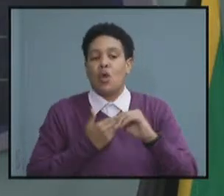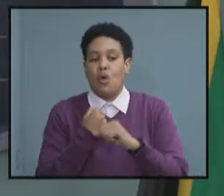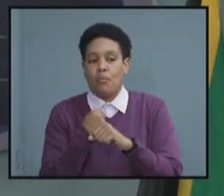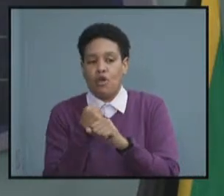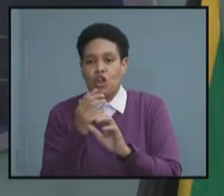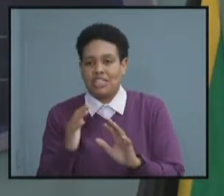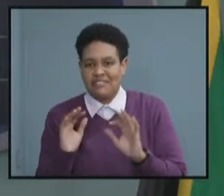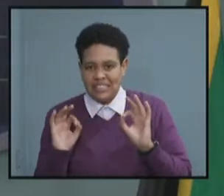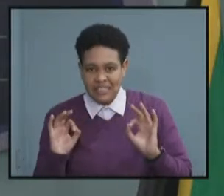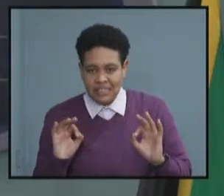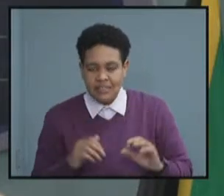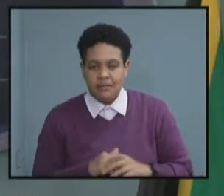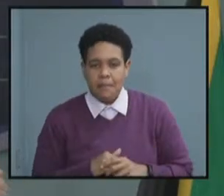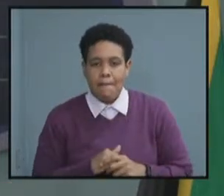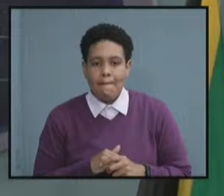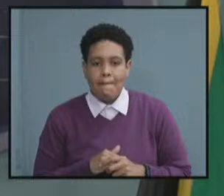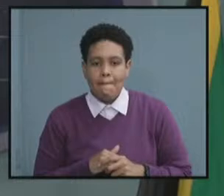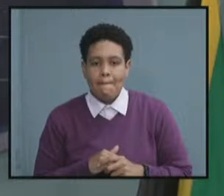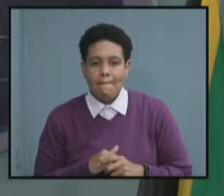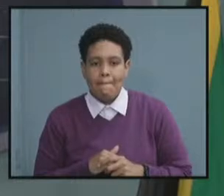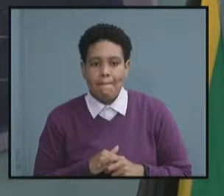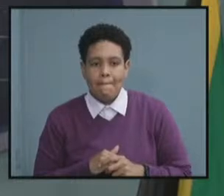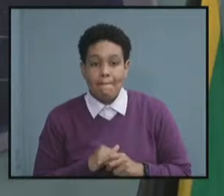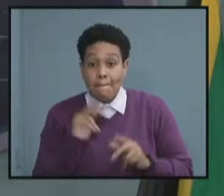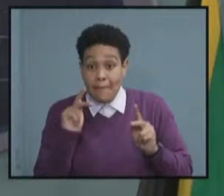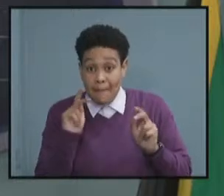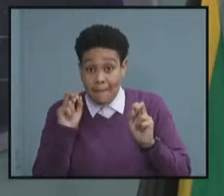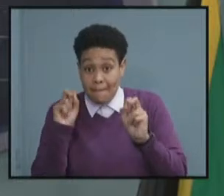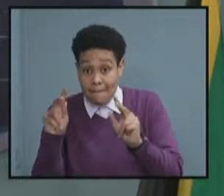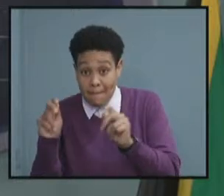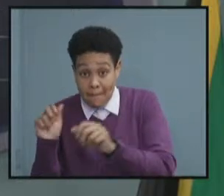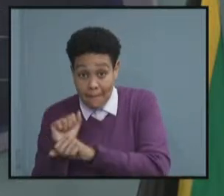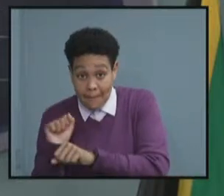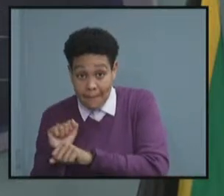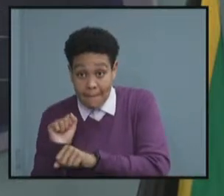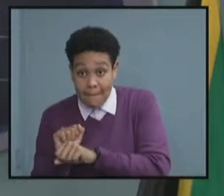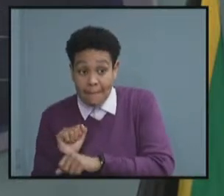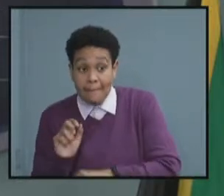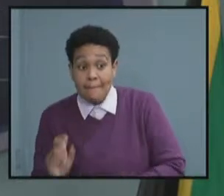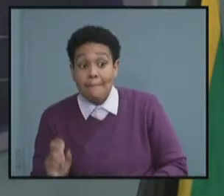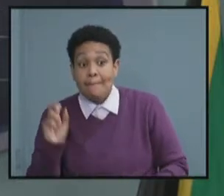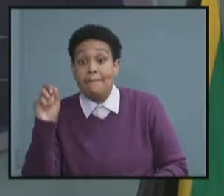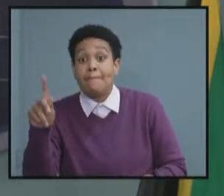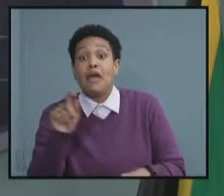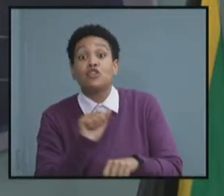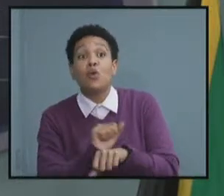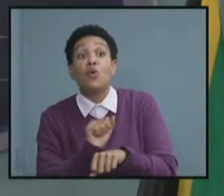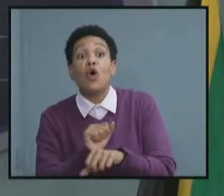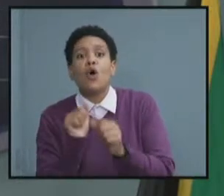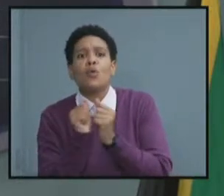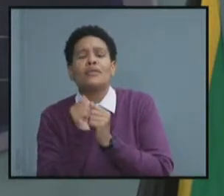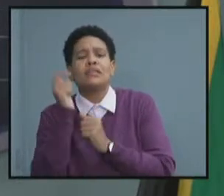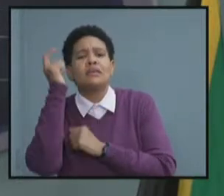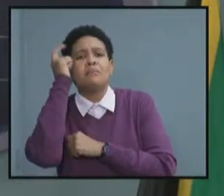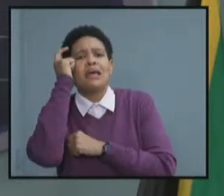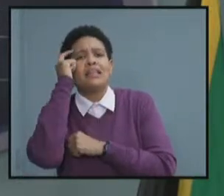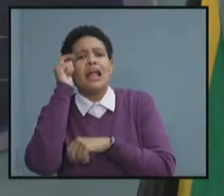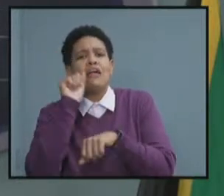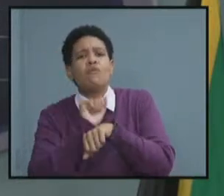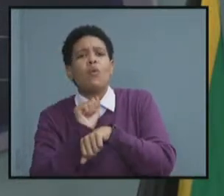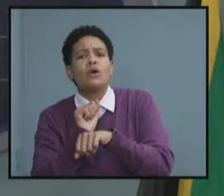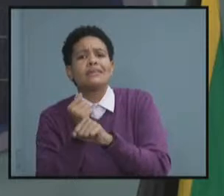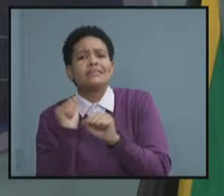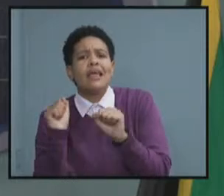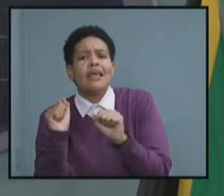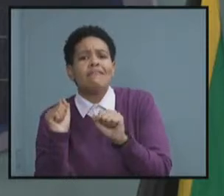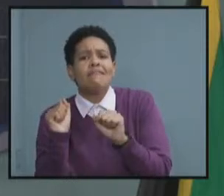productivity. Get people back to work, get them back to work with the mentality of working